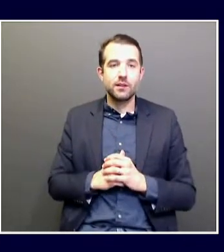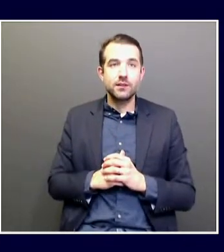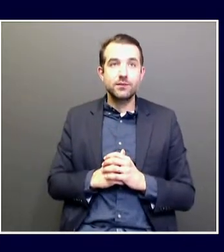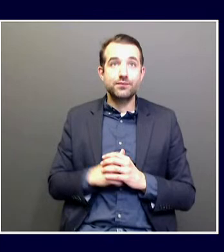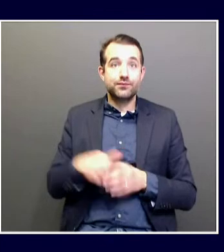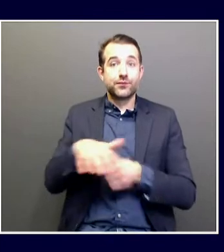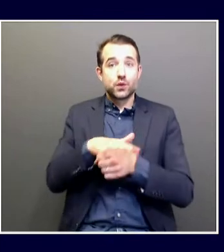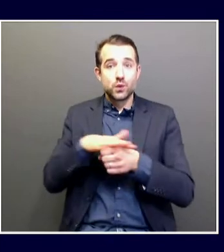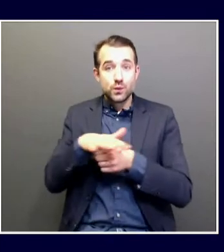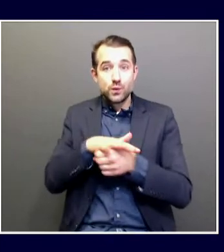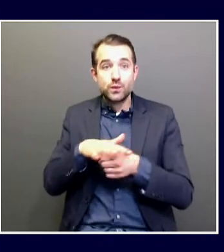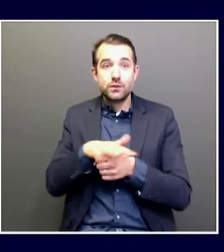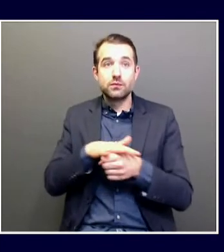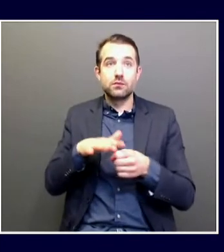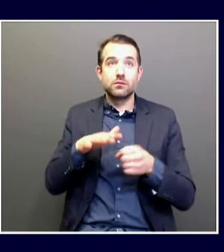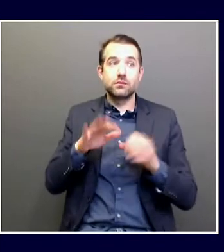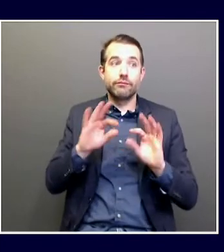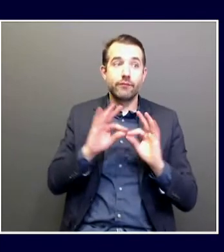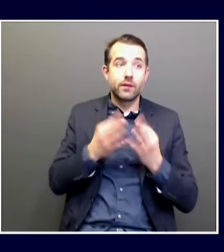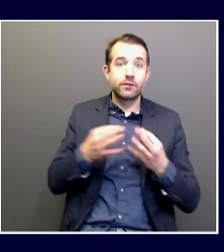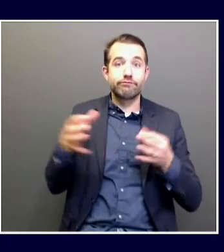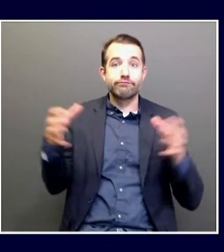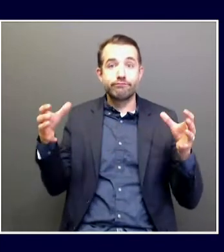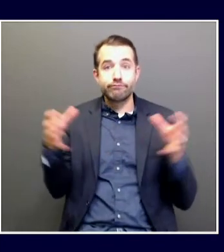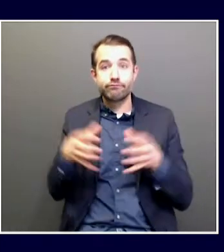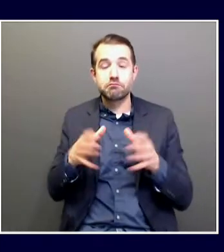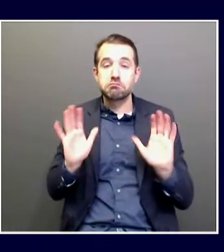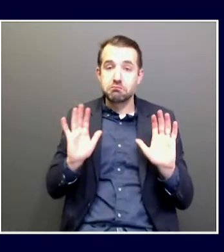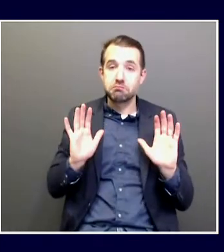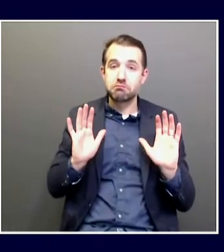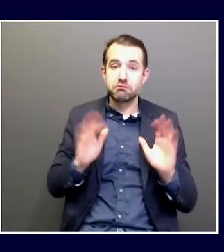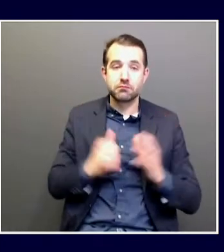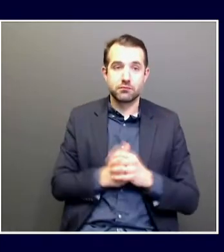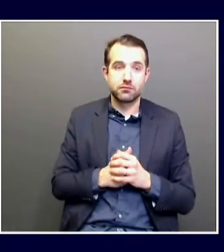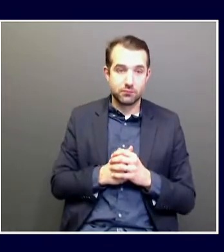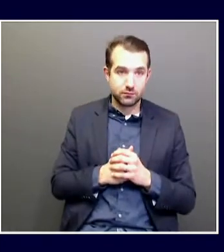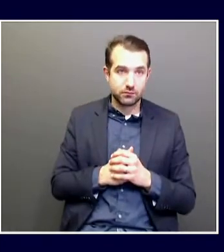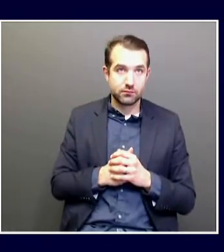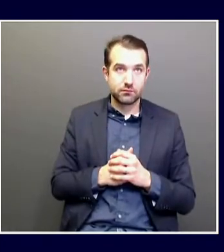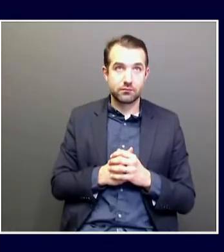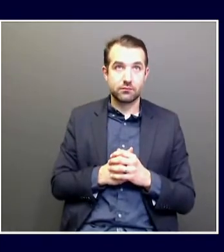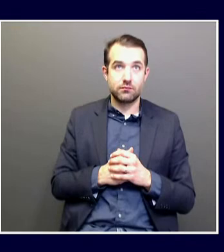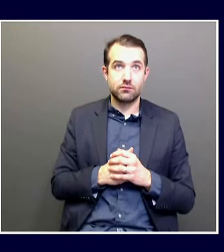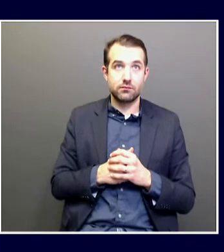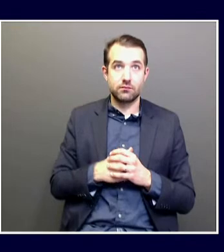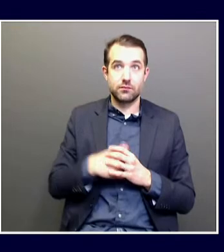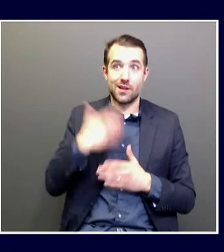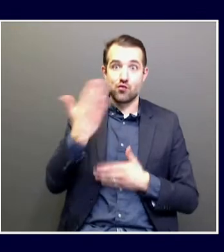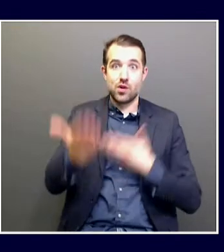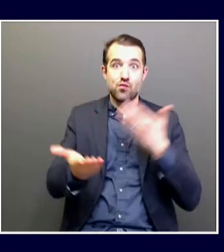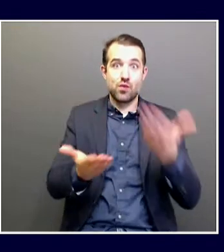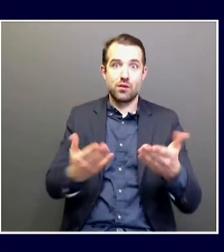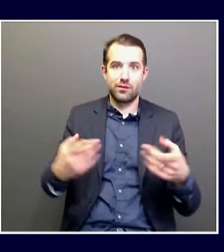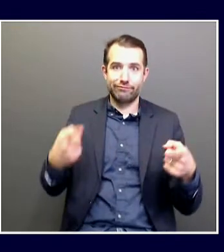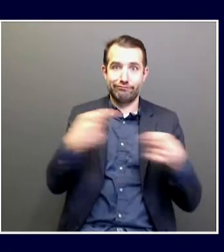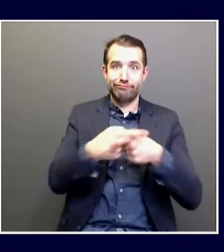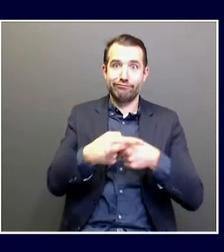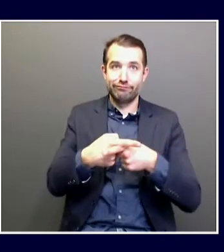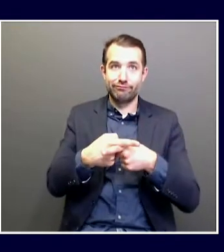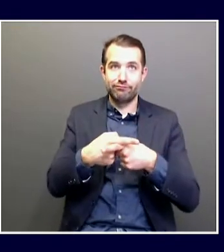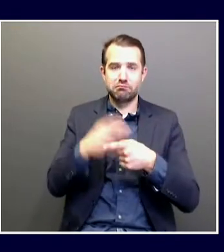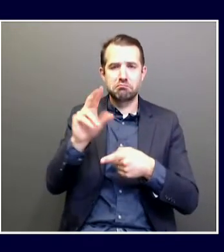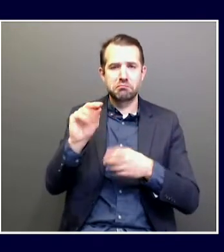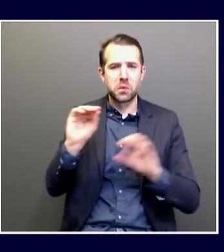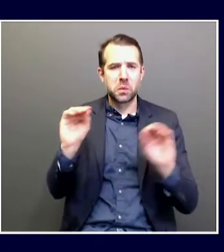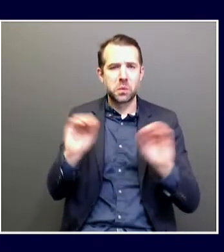conditions, the advice is not so much in conflict. It's just not really taking into account these different nuances. So I